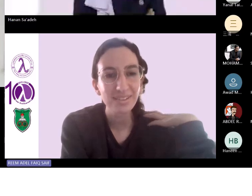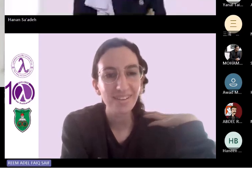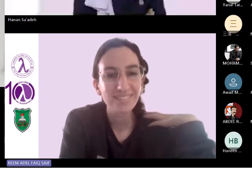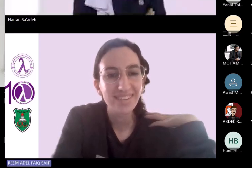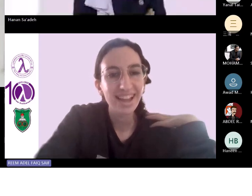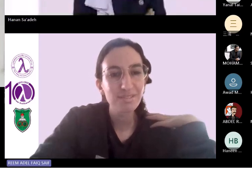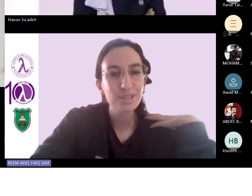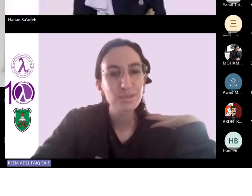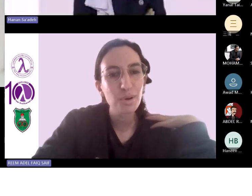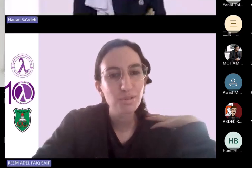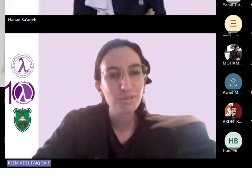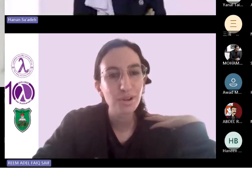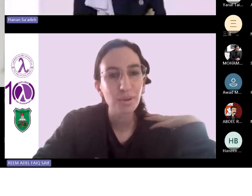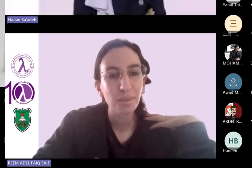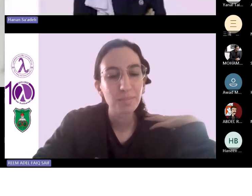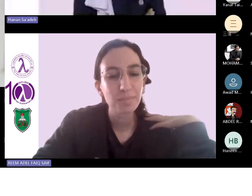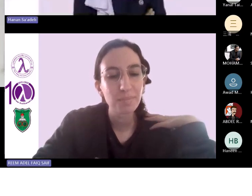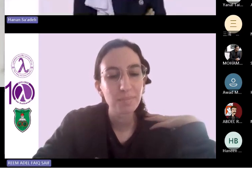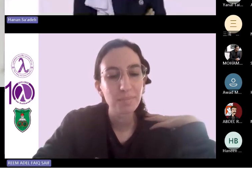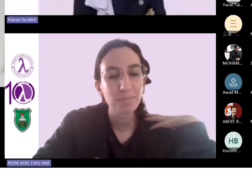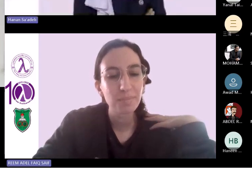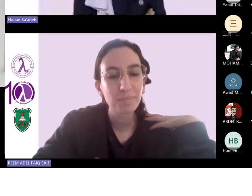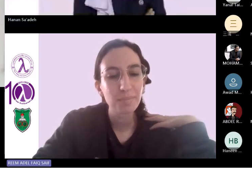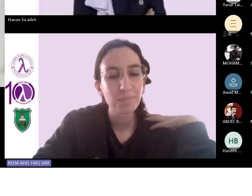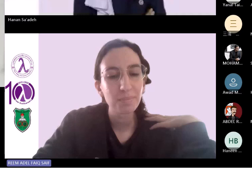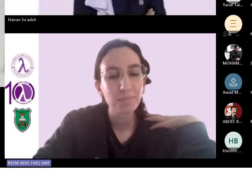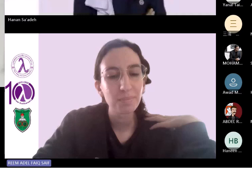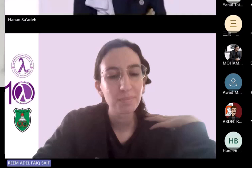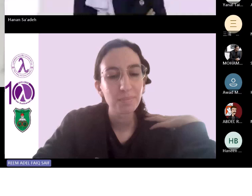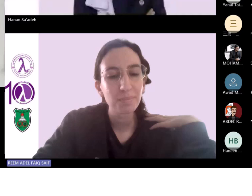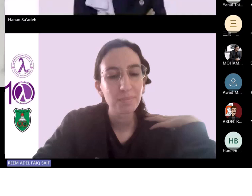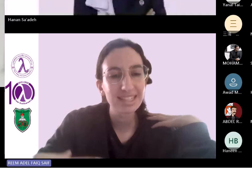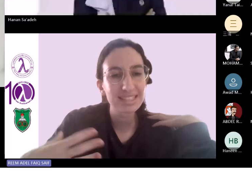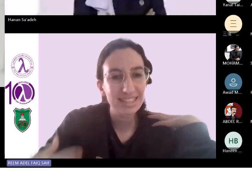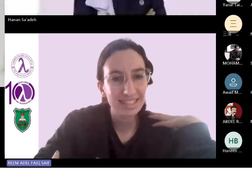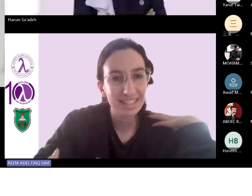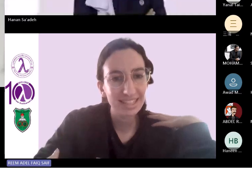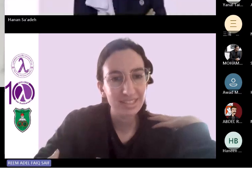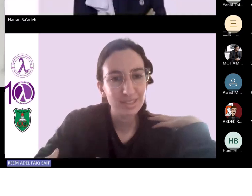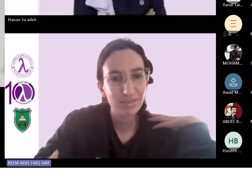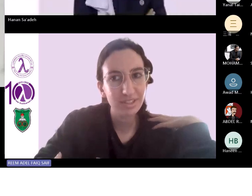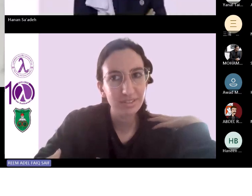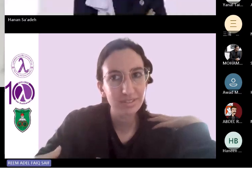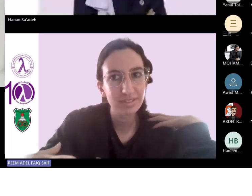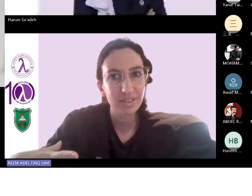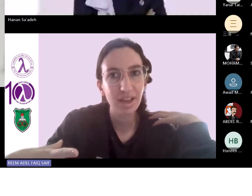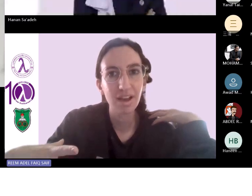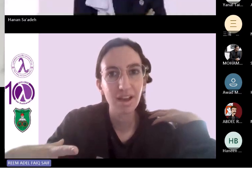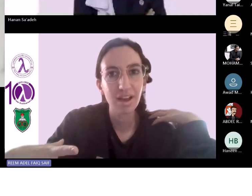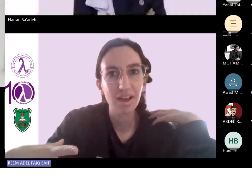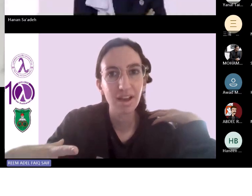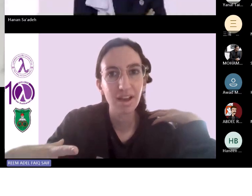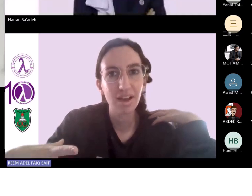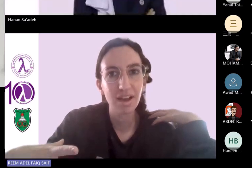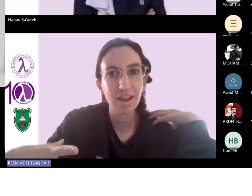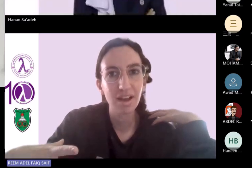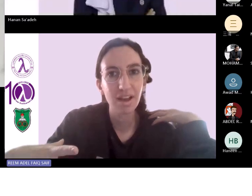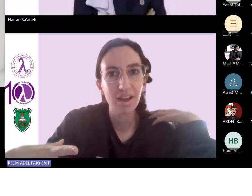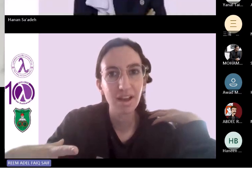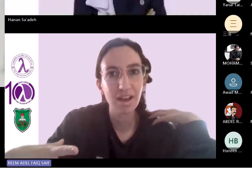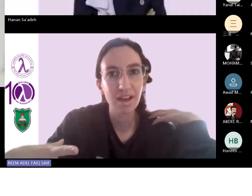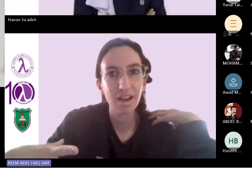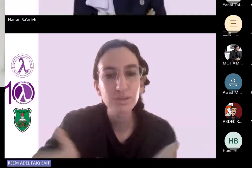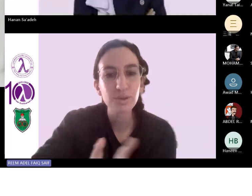Thank you. I have a small follow-up. Being a woman and succeeding in this field, people